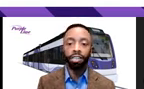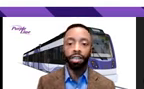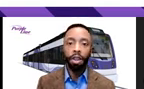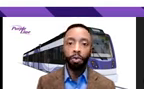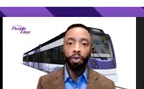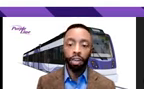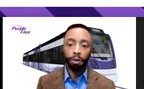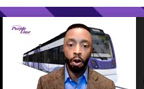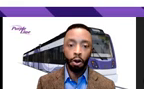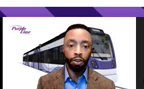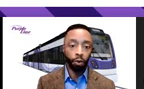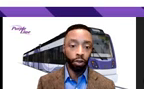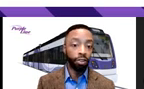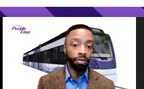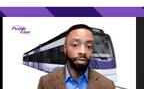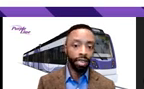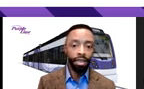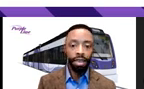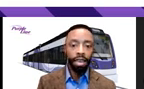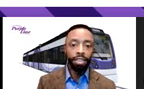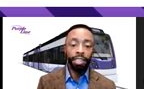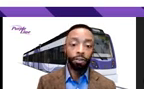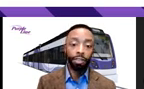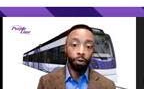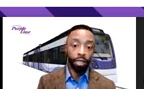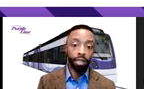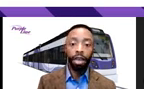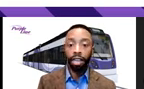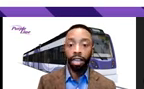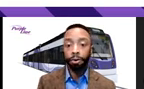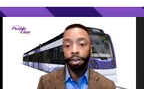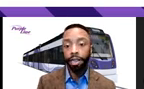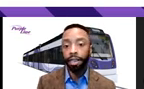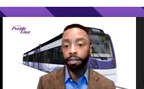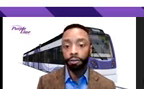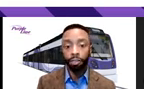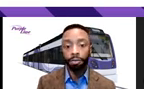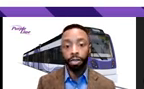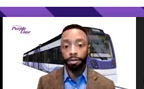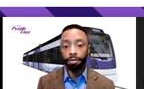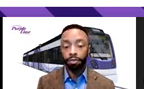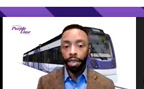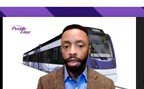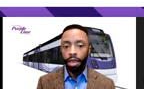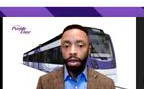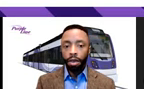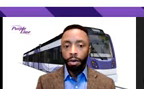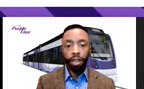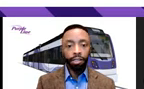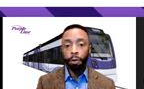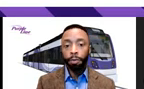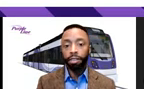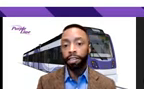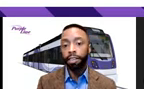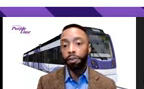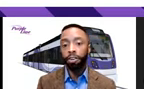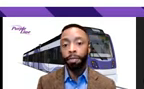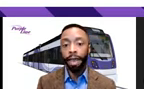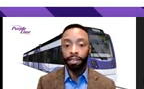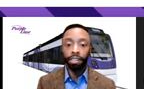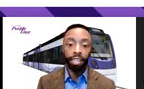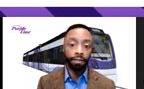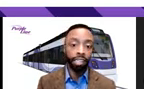Glen Ridge, Riverdale Park North UMD, Silver Spring Library, and Silver Spring. We also opened the